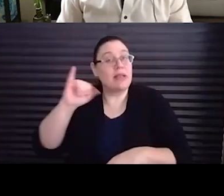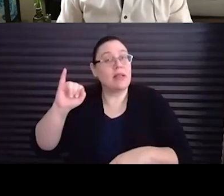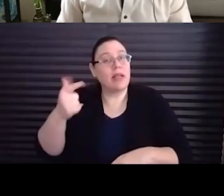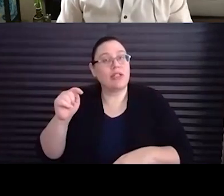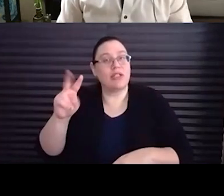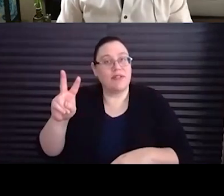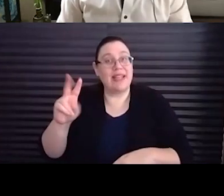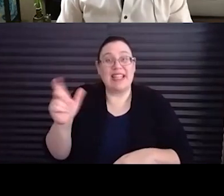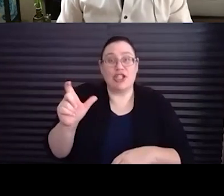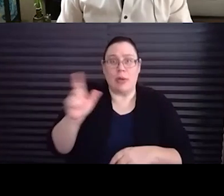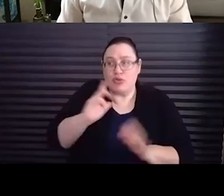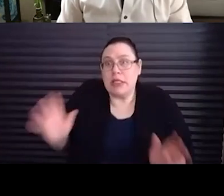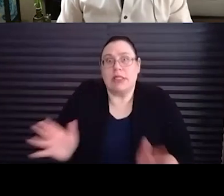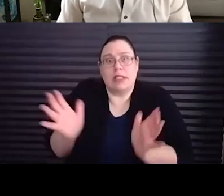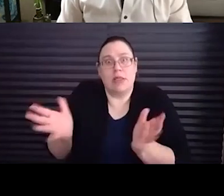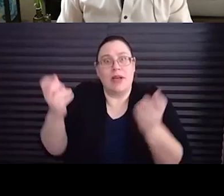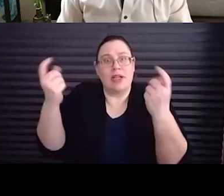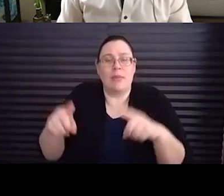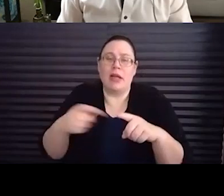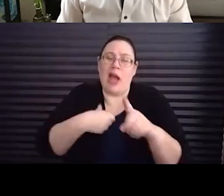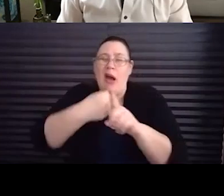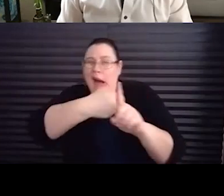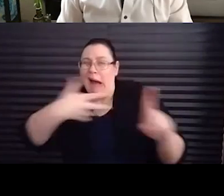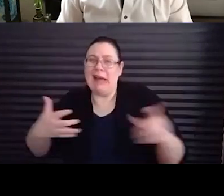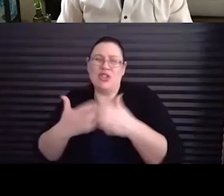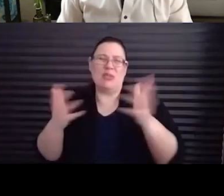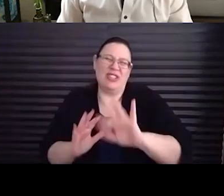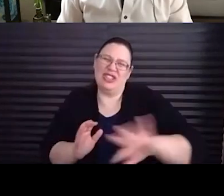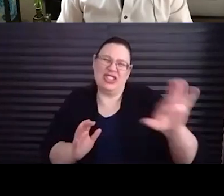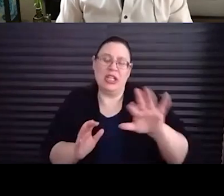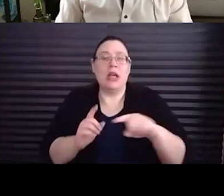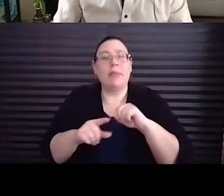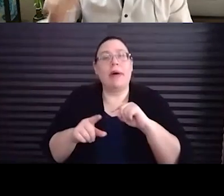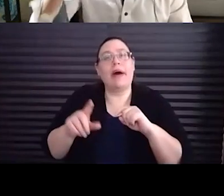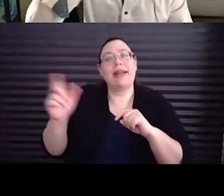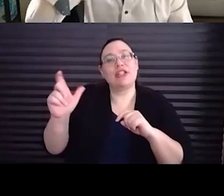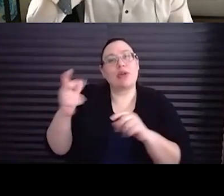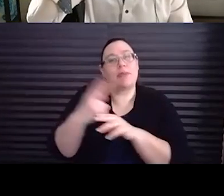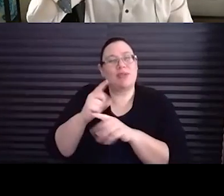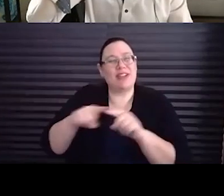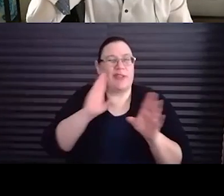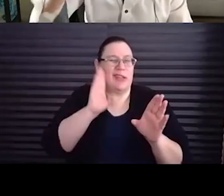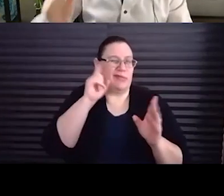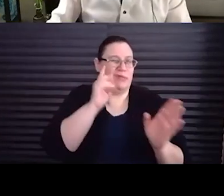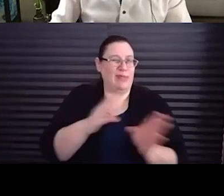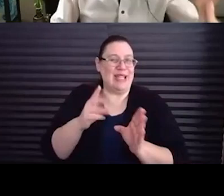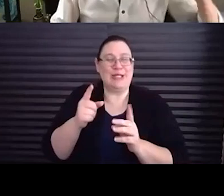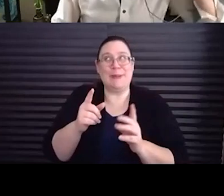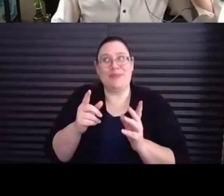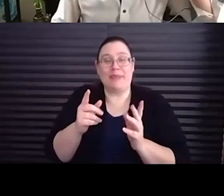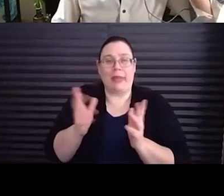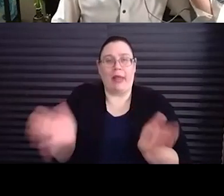Instagram was really pushing. Now, I'm not going to get into the weeds there, but they were using some tactics to basically bolster